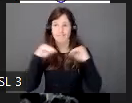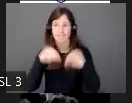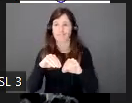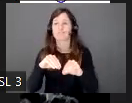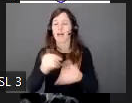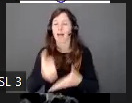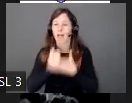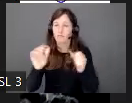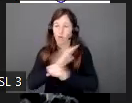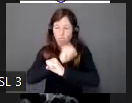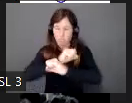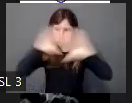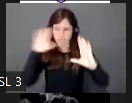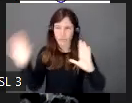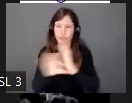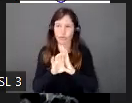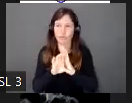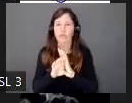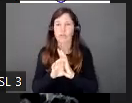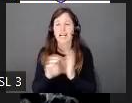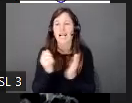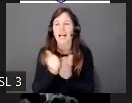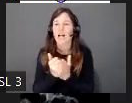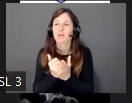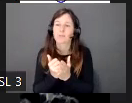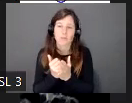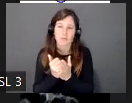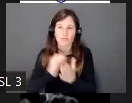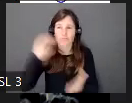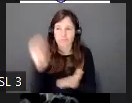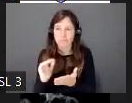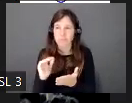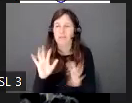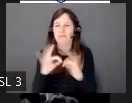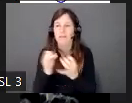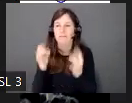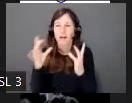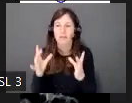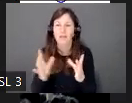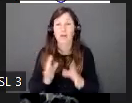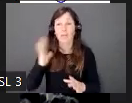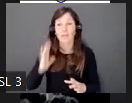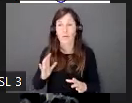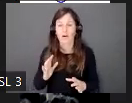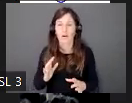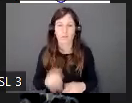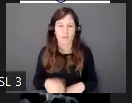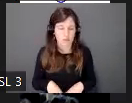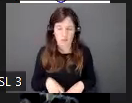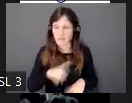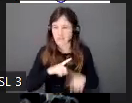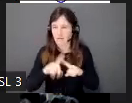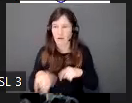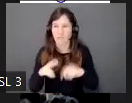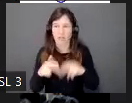found a lifetime ago in the Family Violence Project, the one-stop intervention, is you didn't have to go to 3 different buildings or 2 different buildings